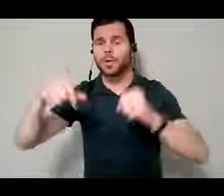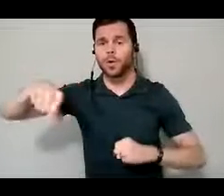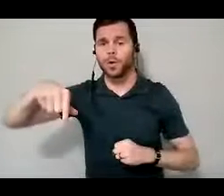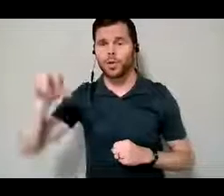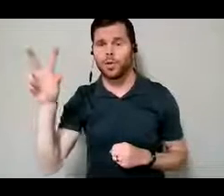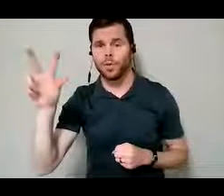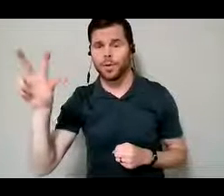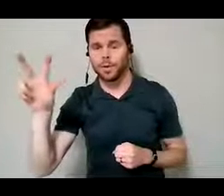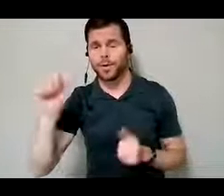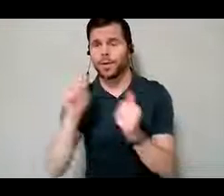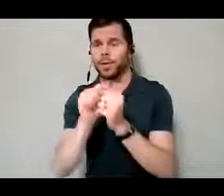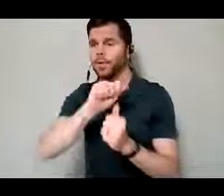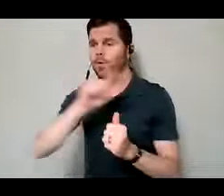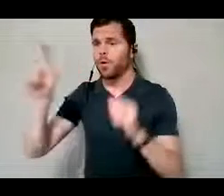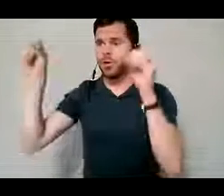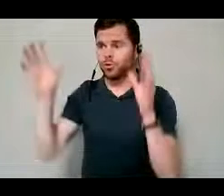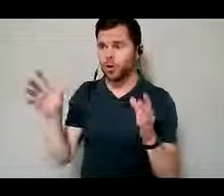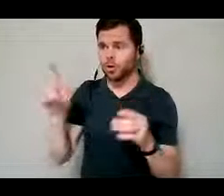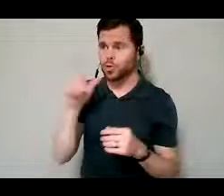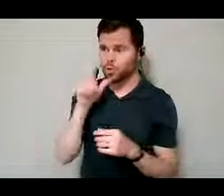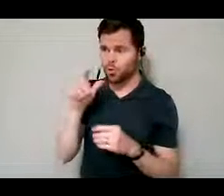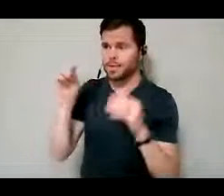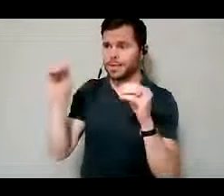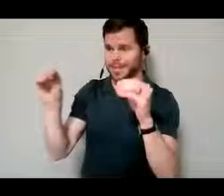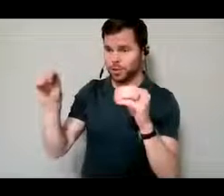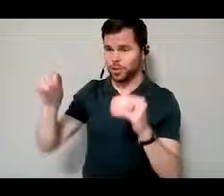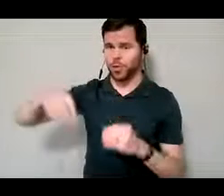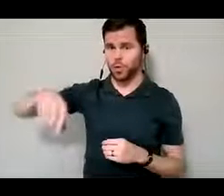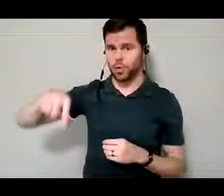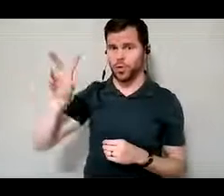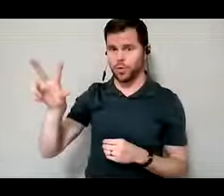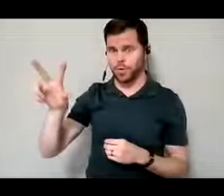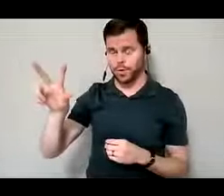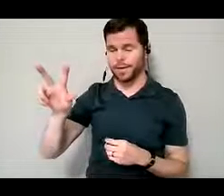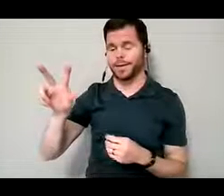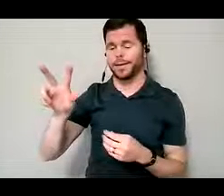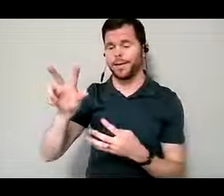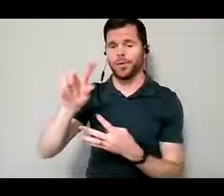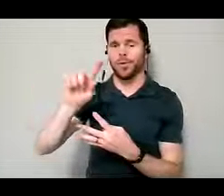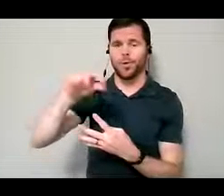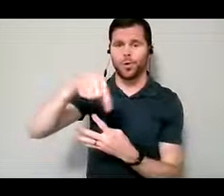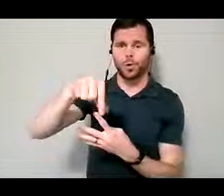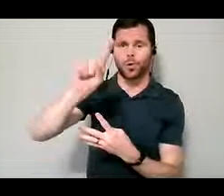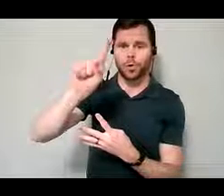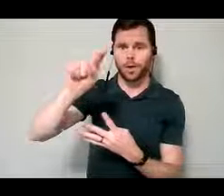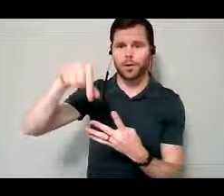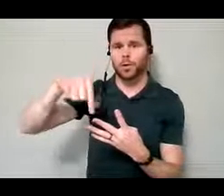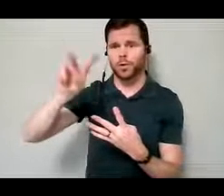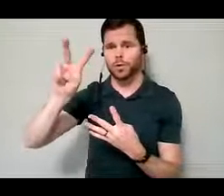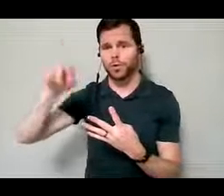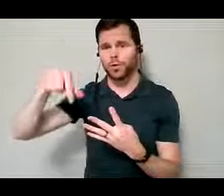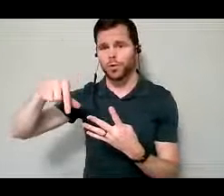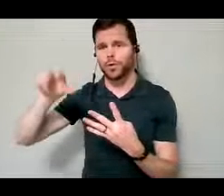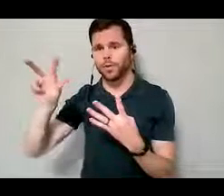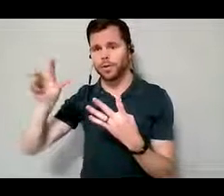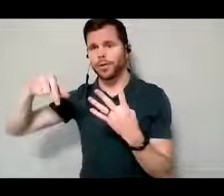the instructors that are teaching in a Q3 sequence. So a Q1 or 3 course or a Q3 and 4